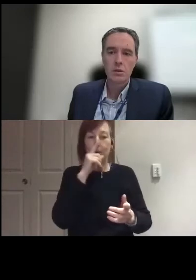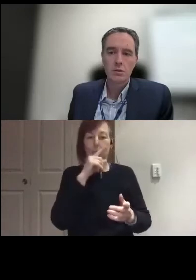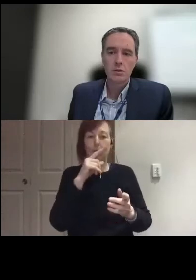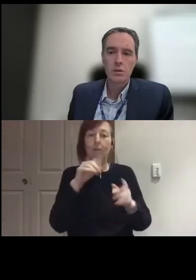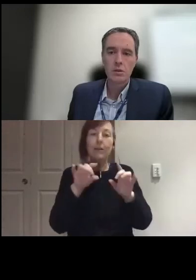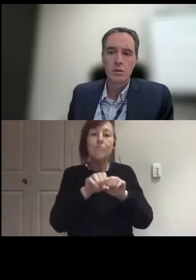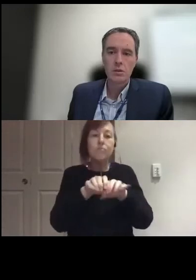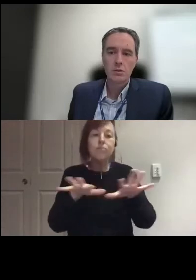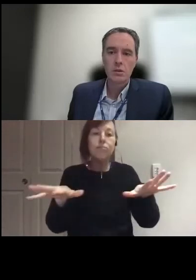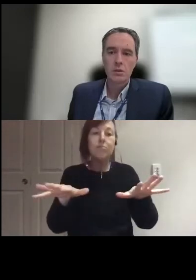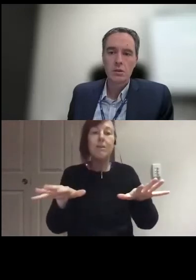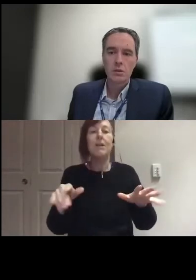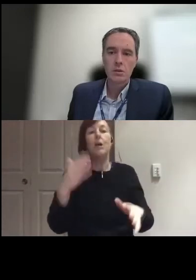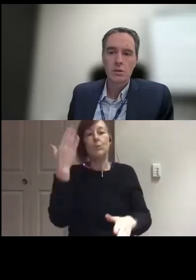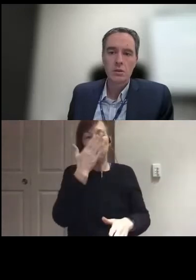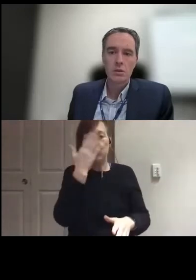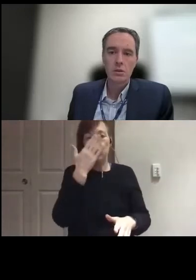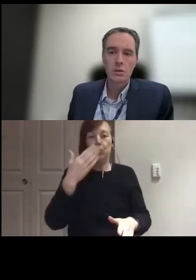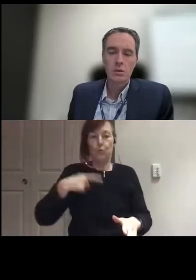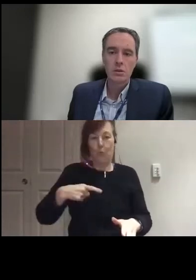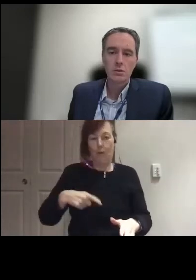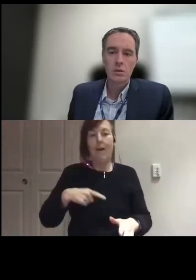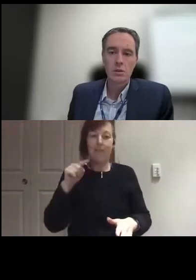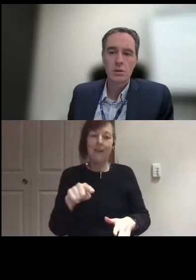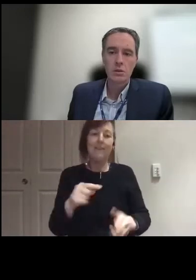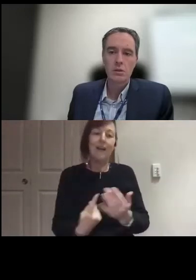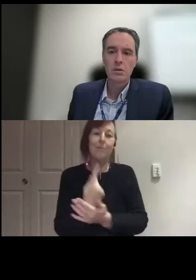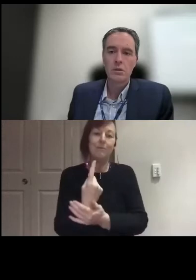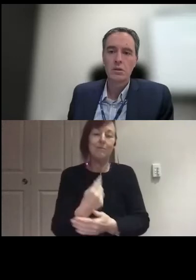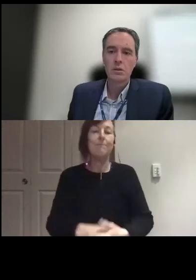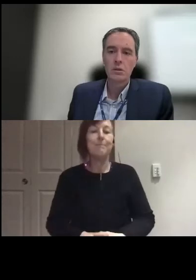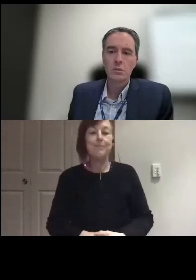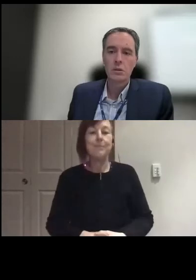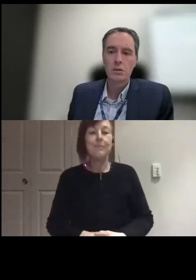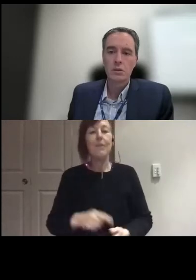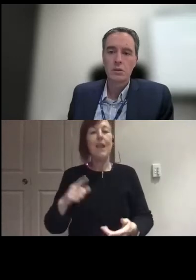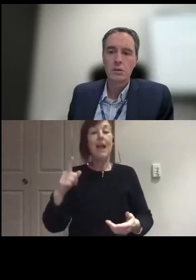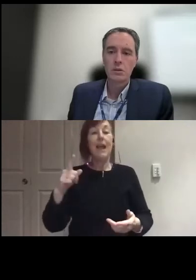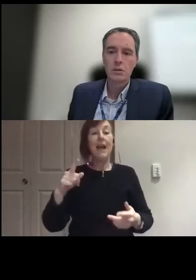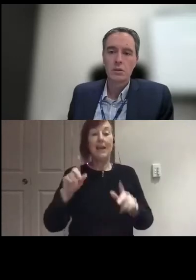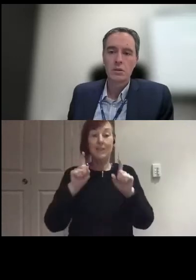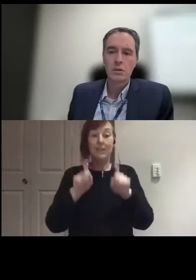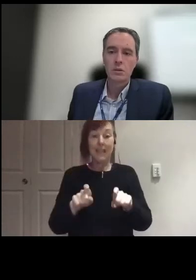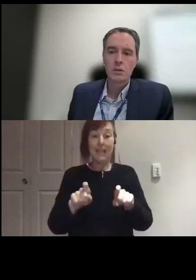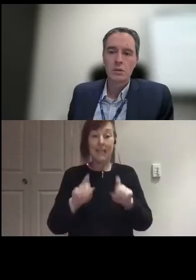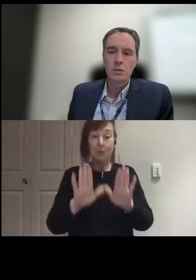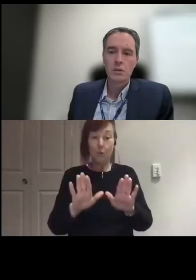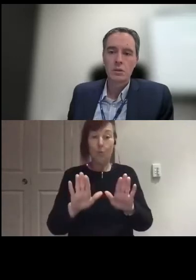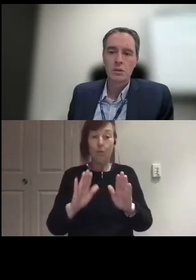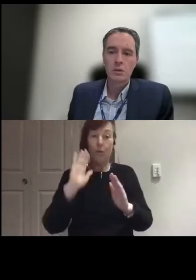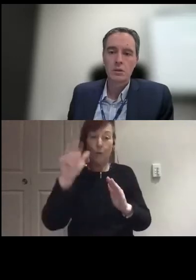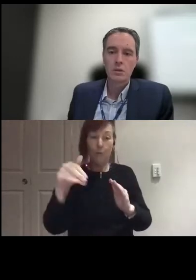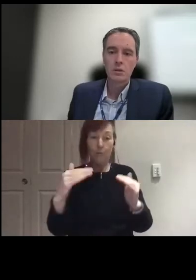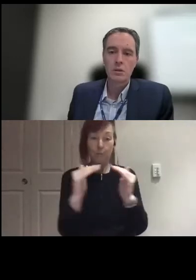we're going very fast for the contact tracing. The lockdown has been really effective. And we hope that we'll be able to catch